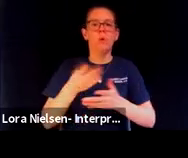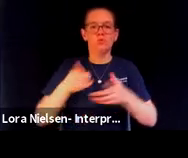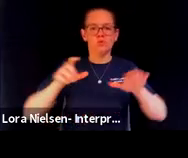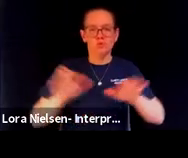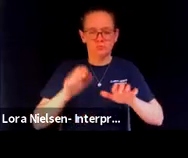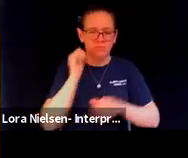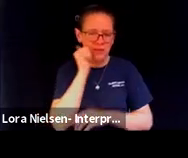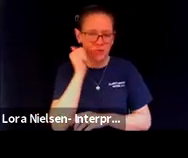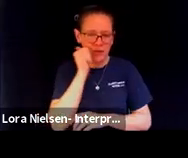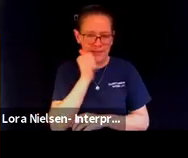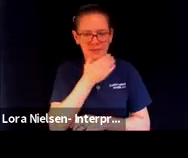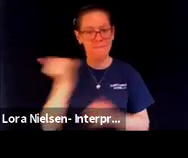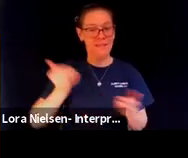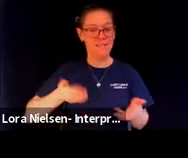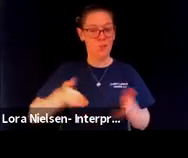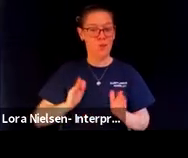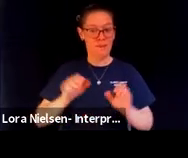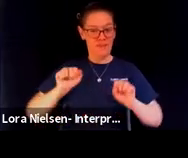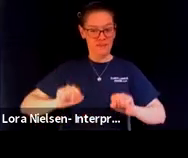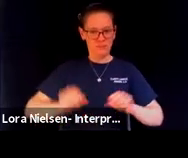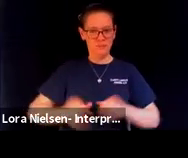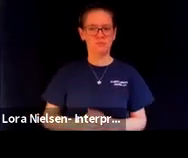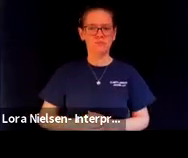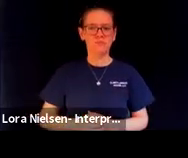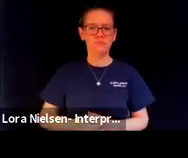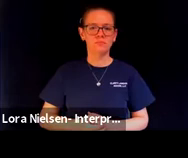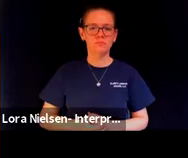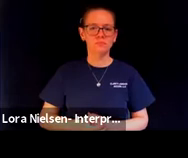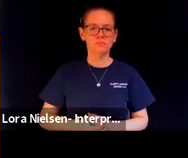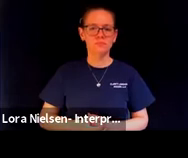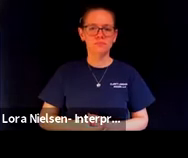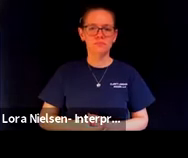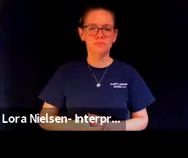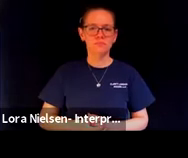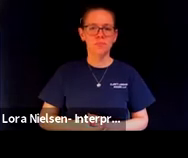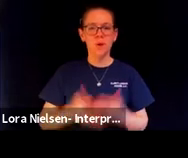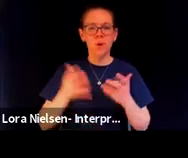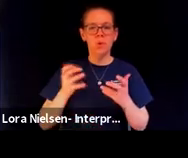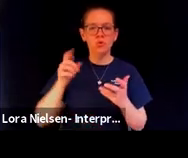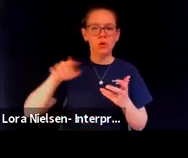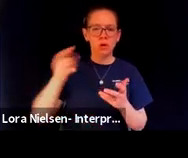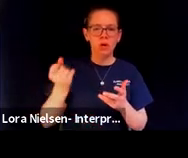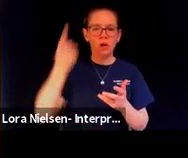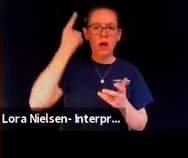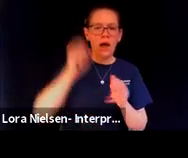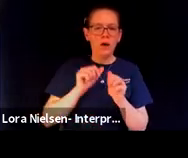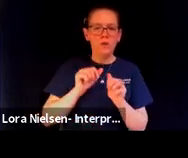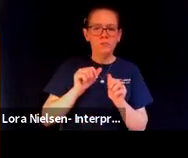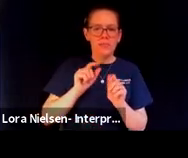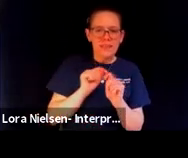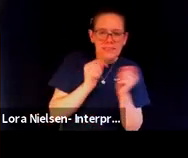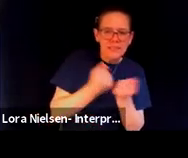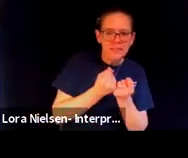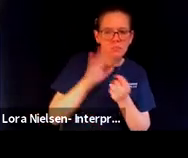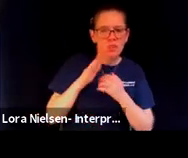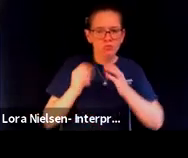show this to you guys so that you guys can understand, how our team is structuring and where our focus areas are. And so I want to get a